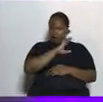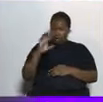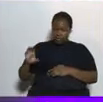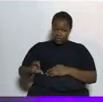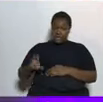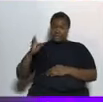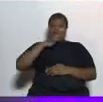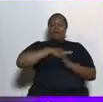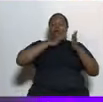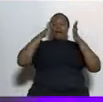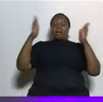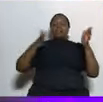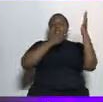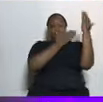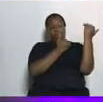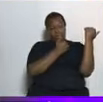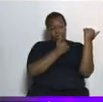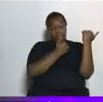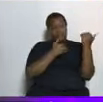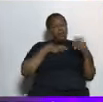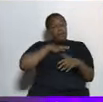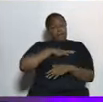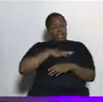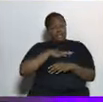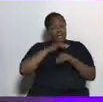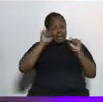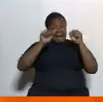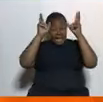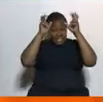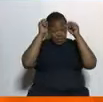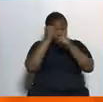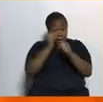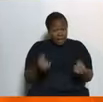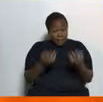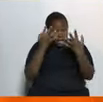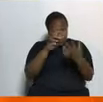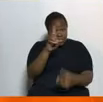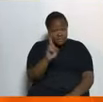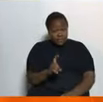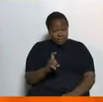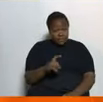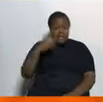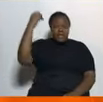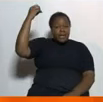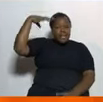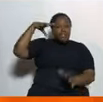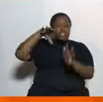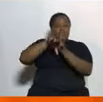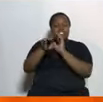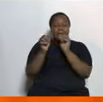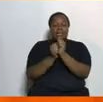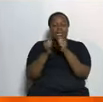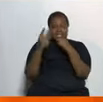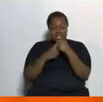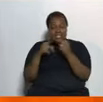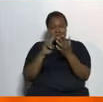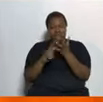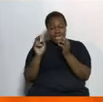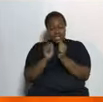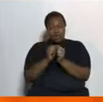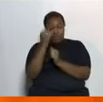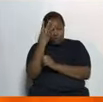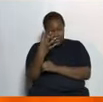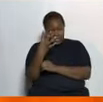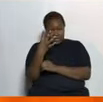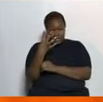our great hope. Look, can the devil work miracles? Revelation chapter 16, verse 14. They are the